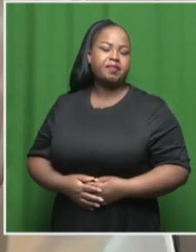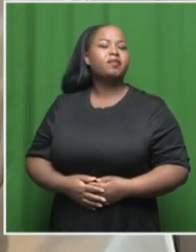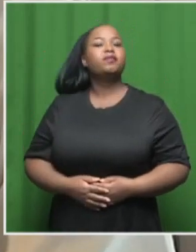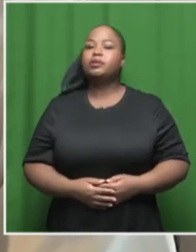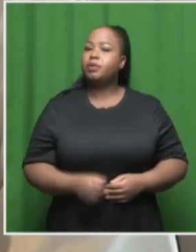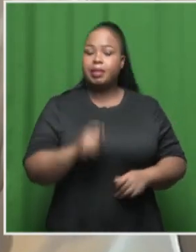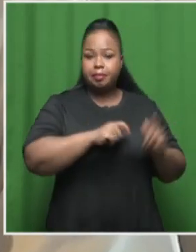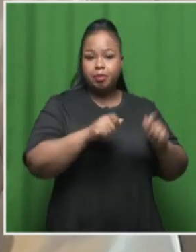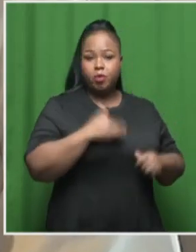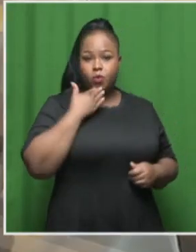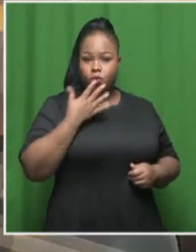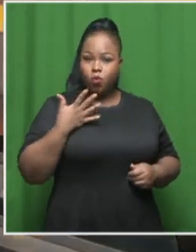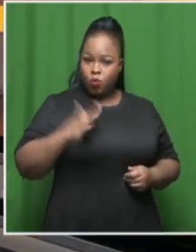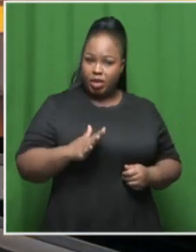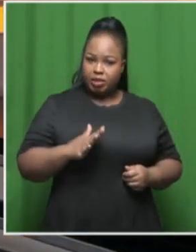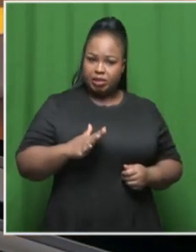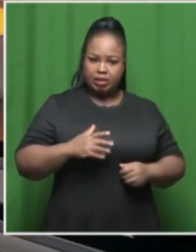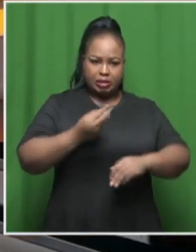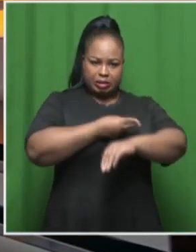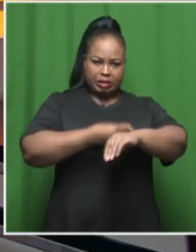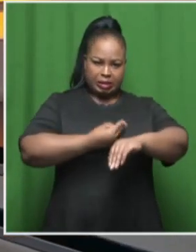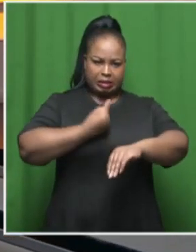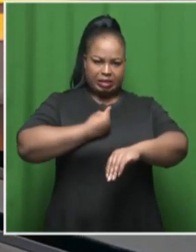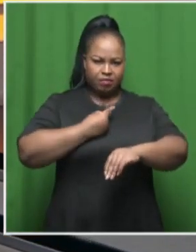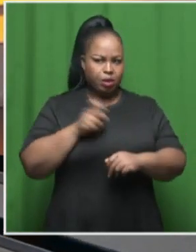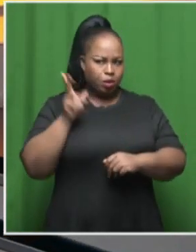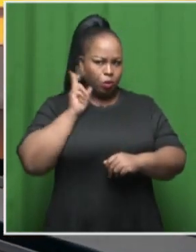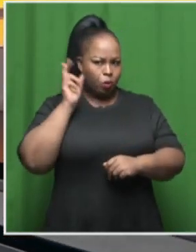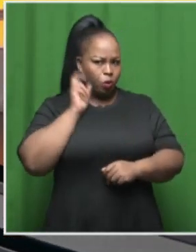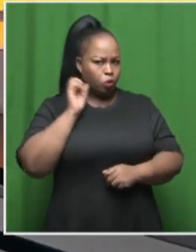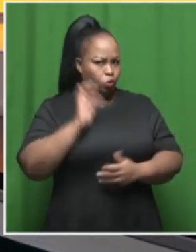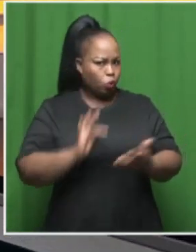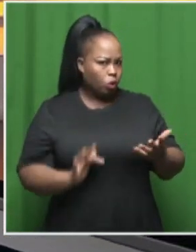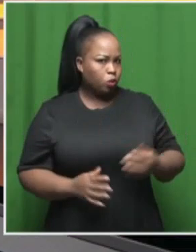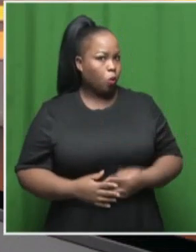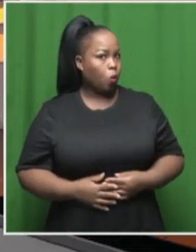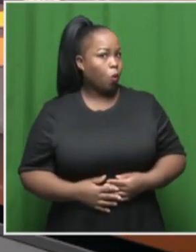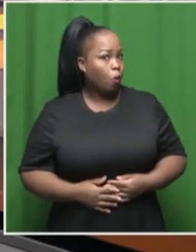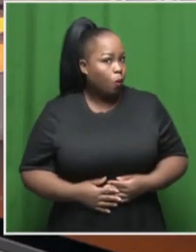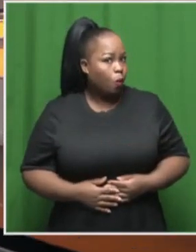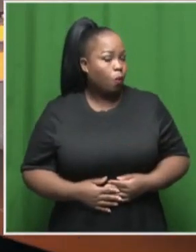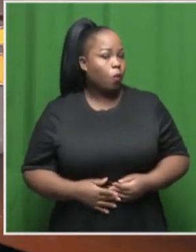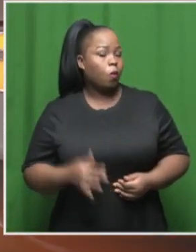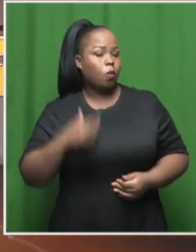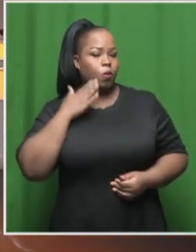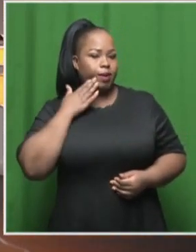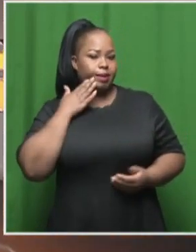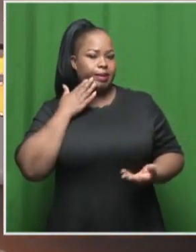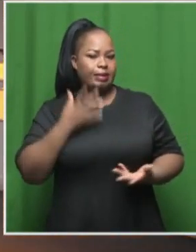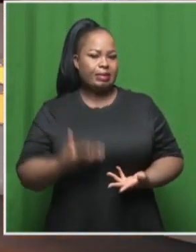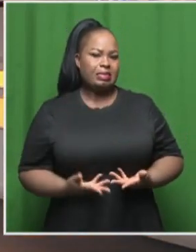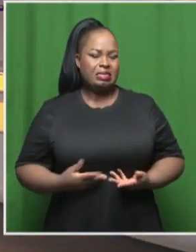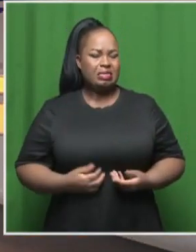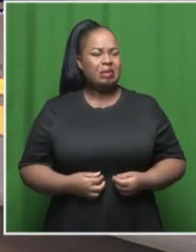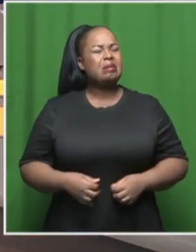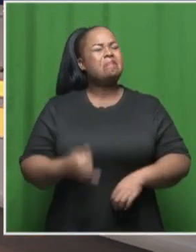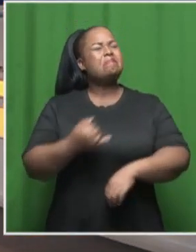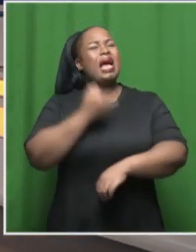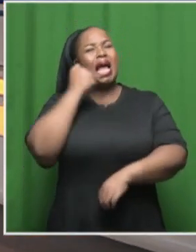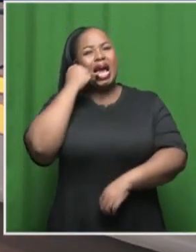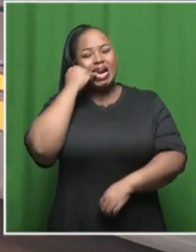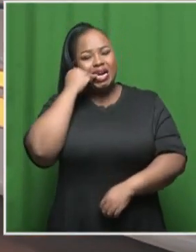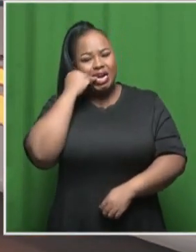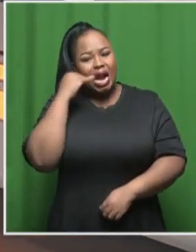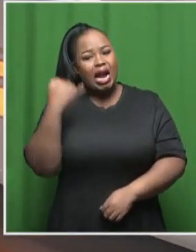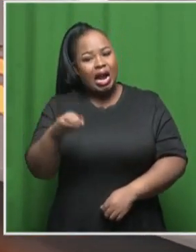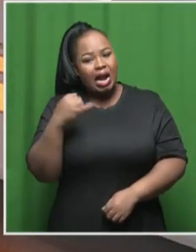those who want to get tattoos, but have always been hearing stories about getting a tattoo being excruciatingly painful,